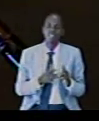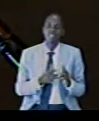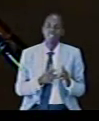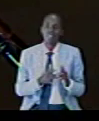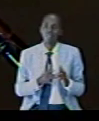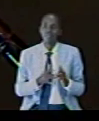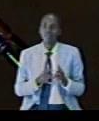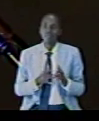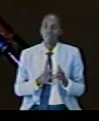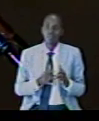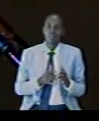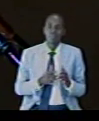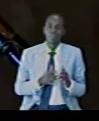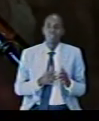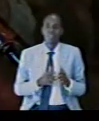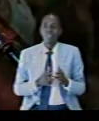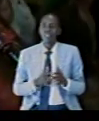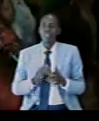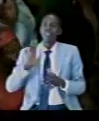Jesus. 'Cause your name.